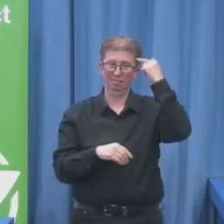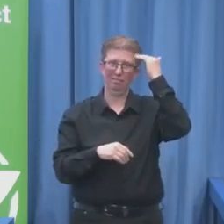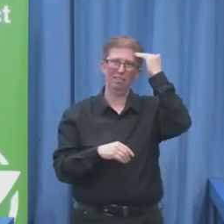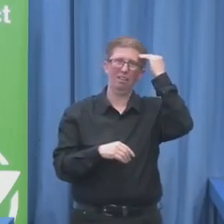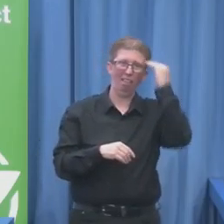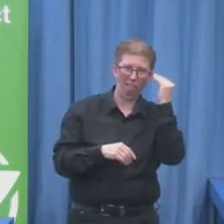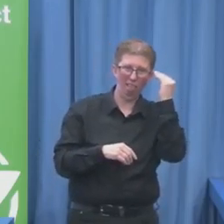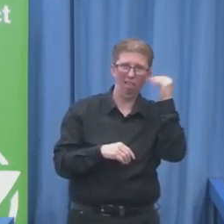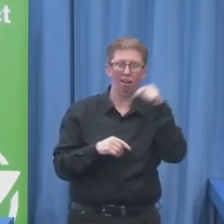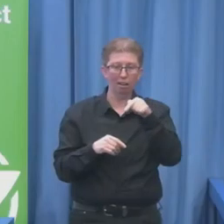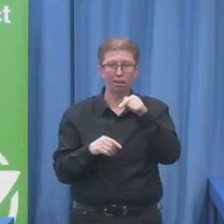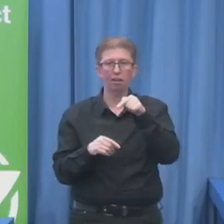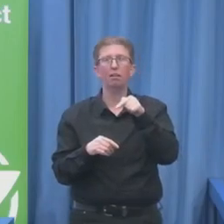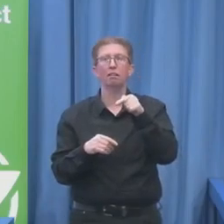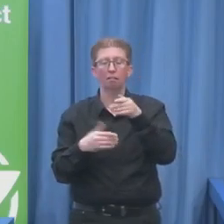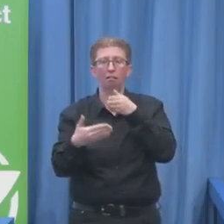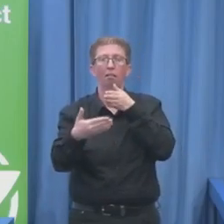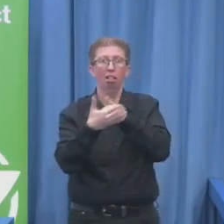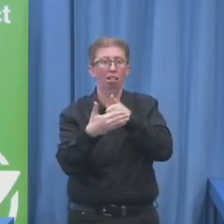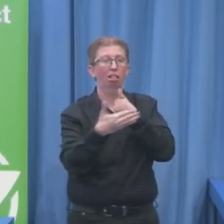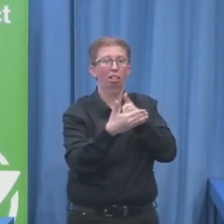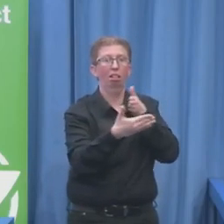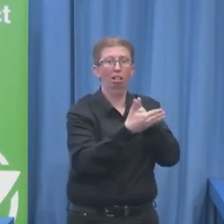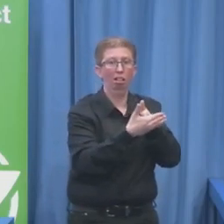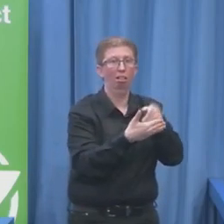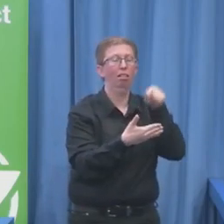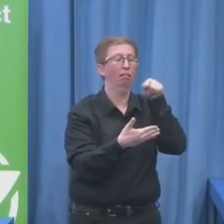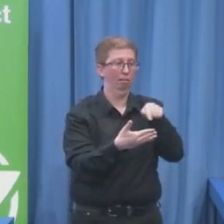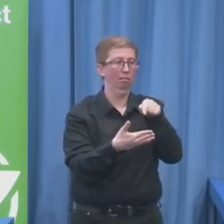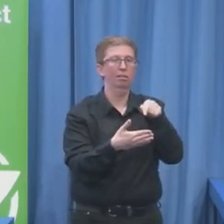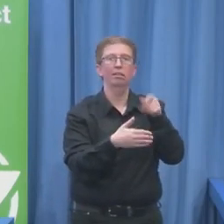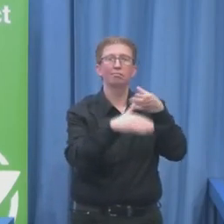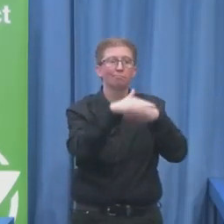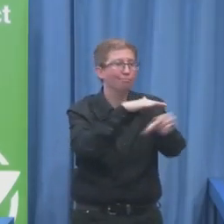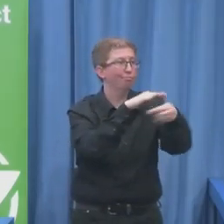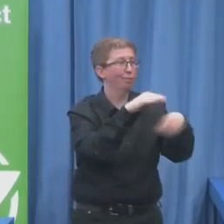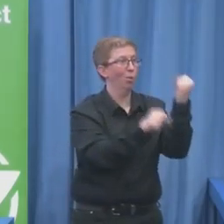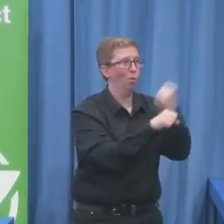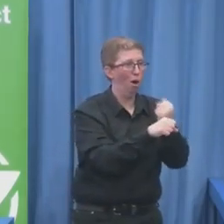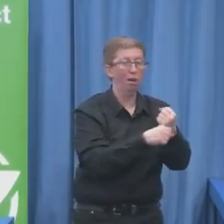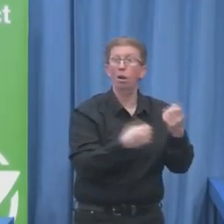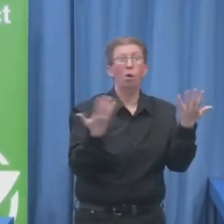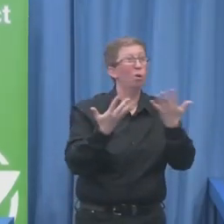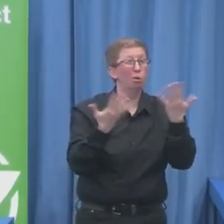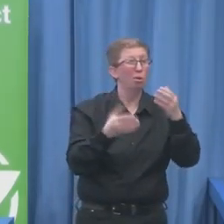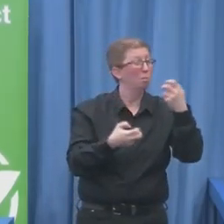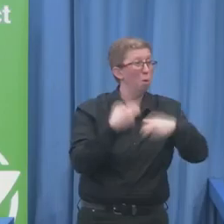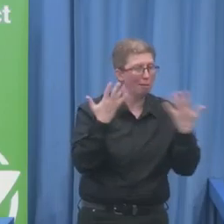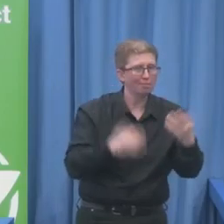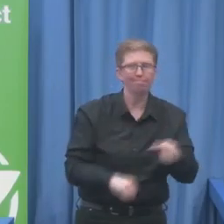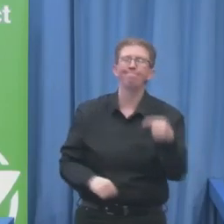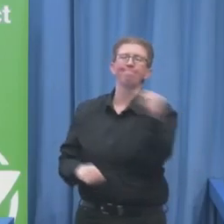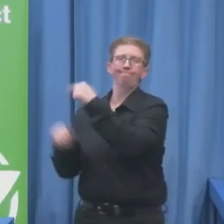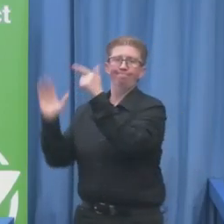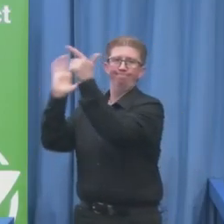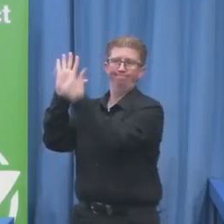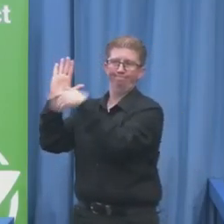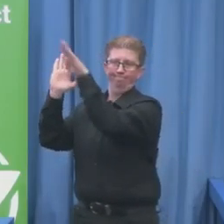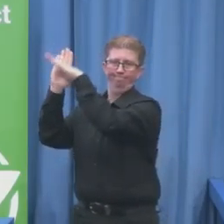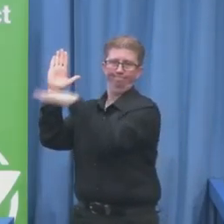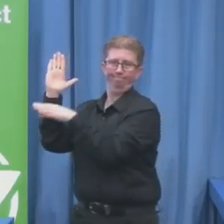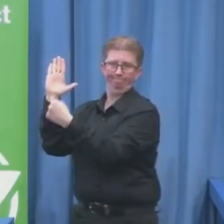Well, thank all of you for your engagement, for your PowerPoints, and for your discipline. We are really on